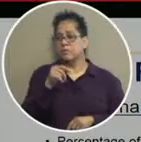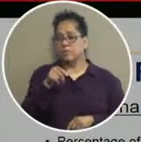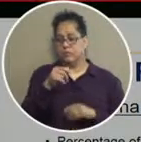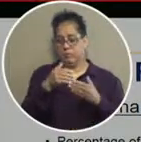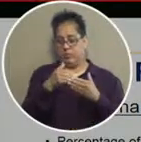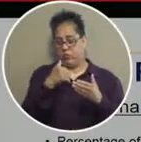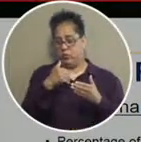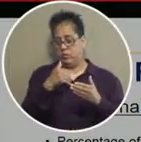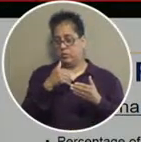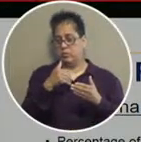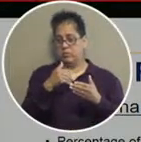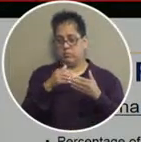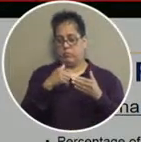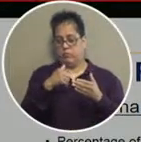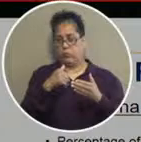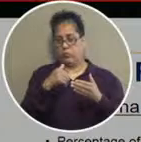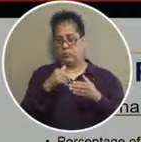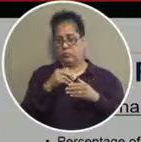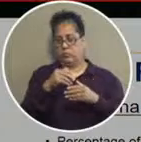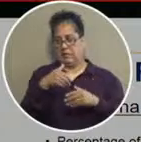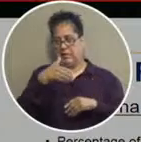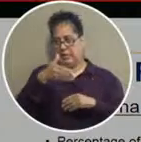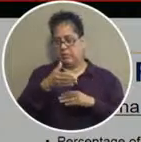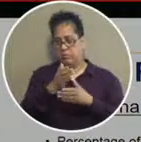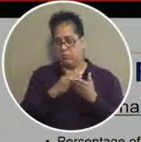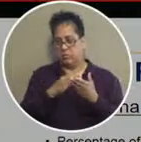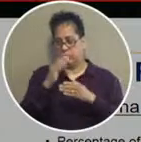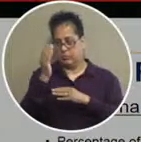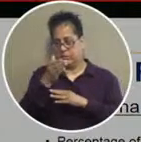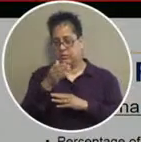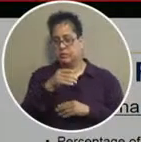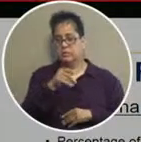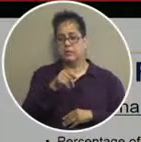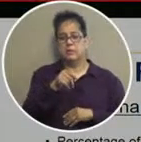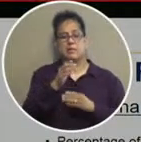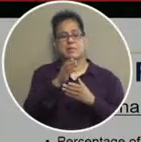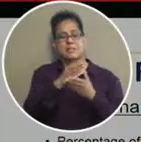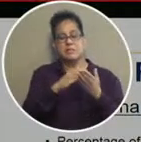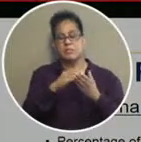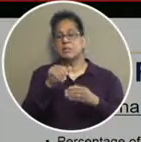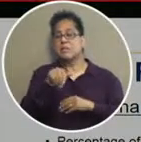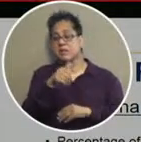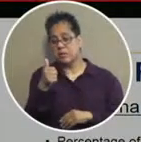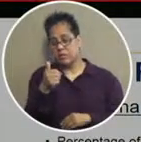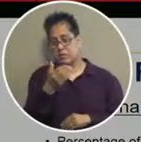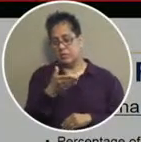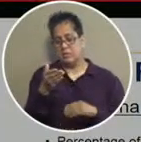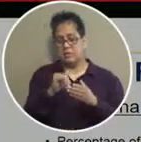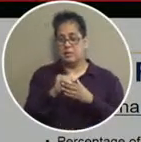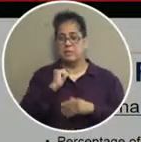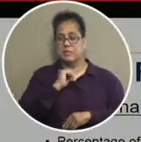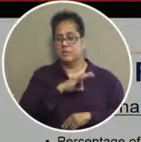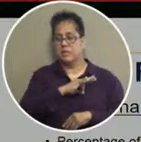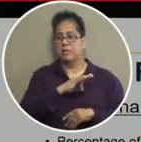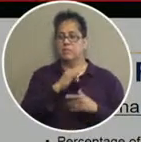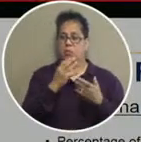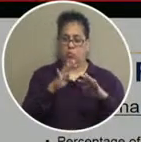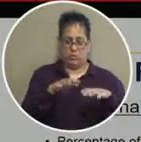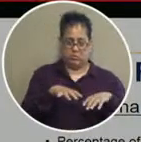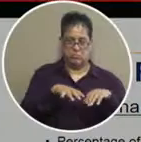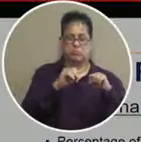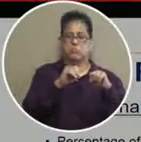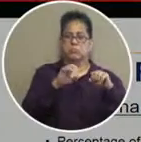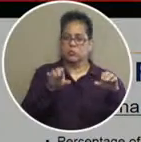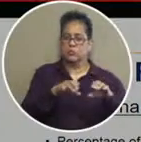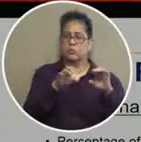before we move forward into the next section of the presentation, some of the other efforts that staff have undertaken